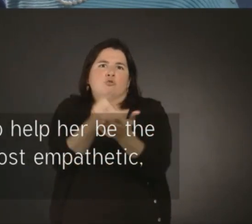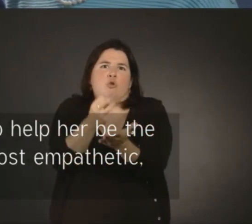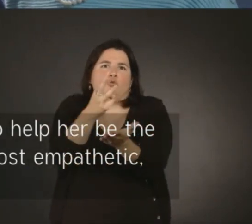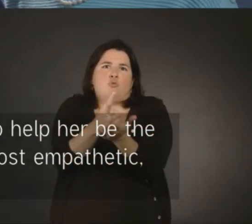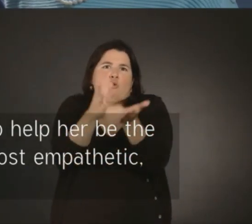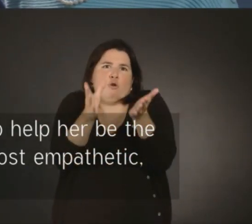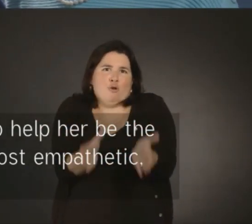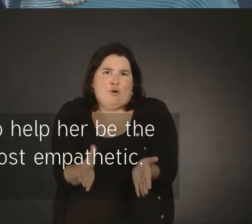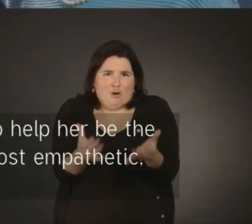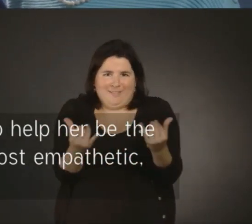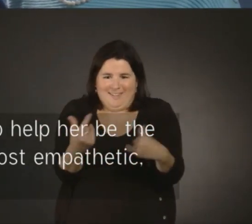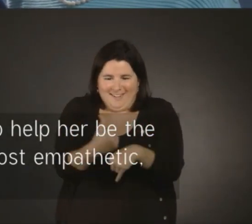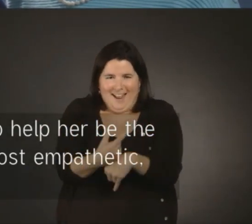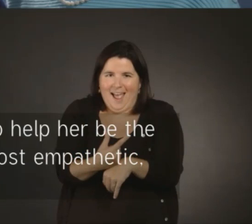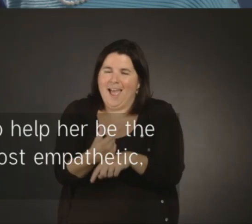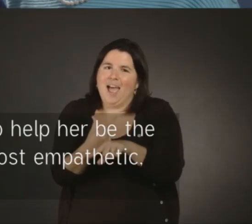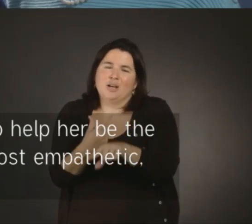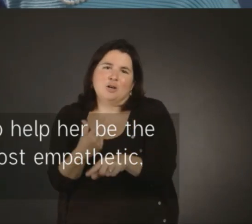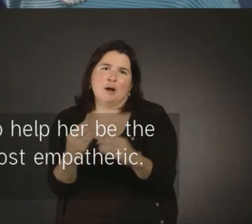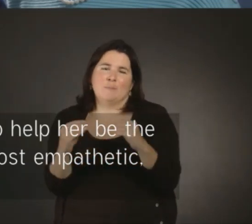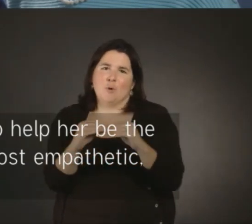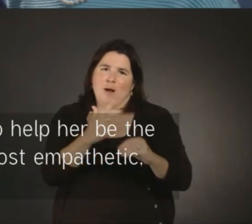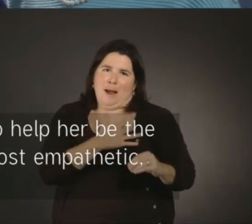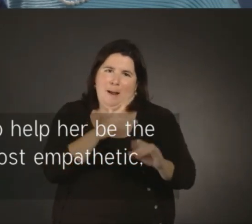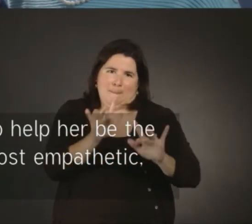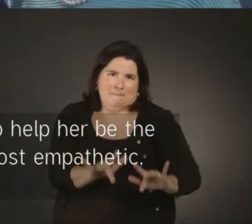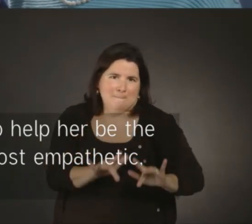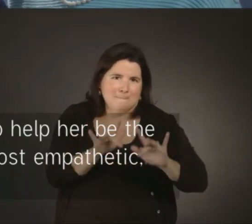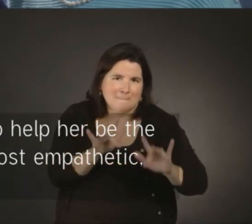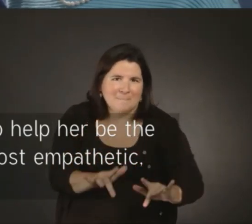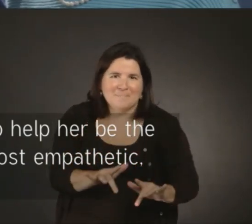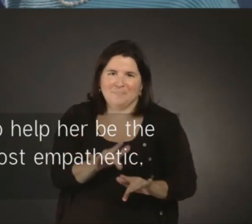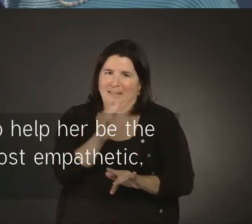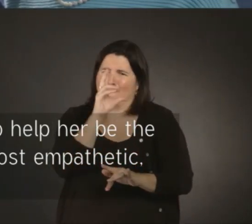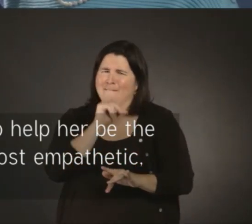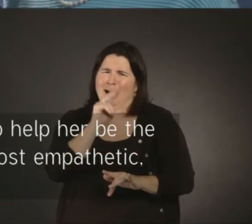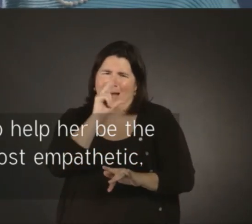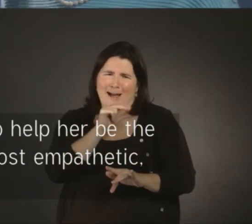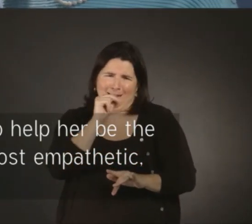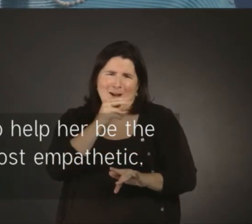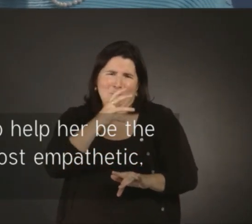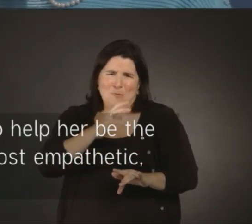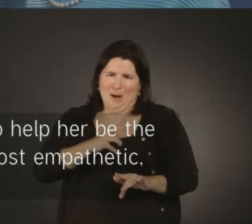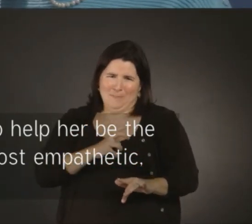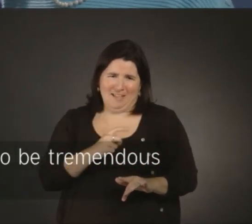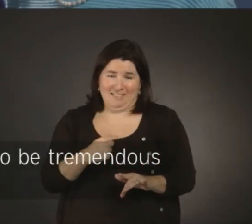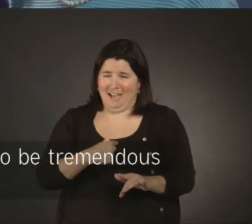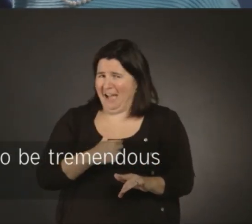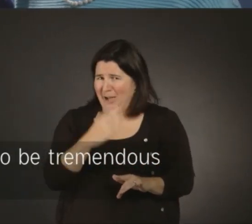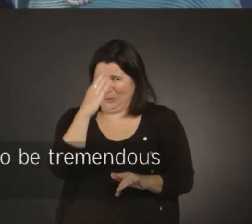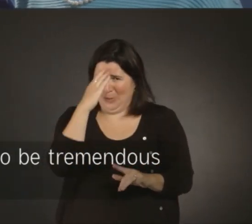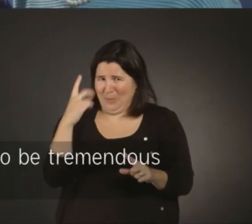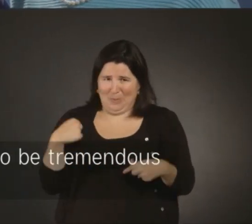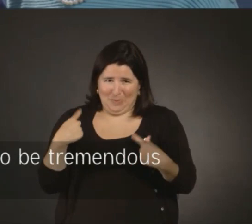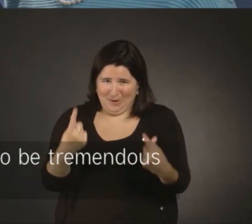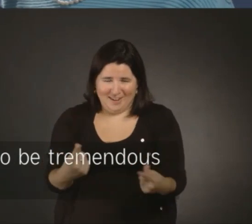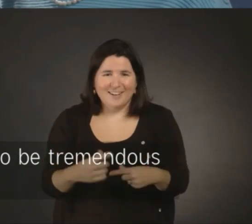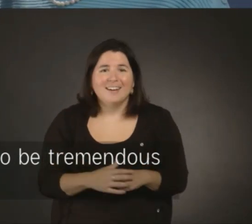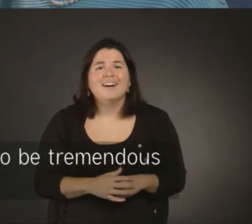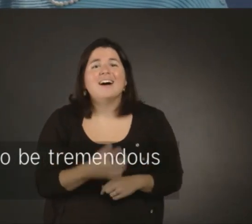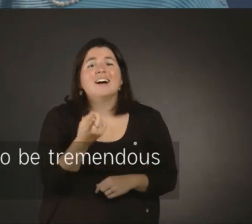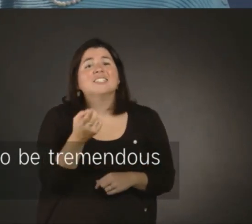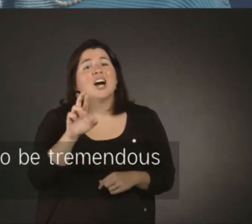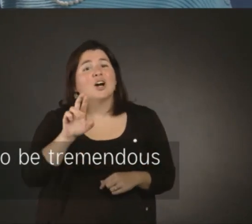empathetic, humorous young ladies that I'm aware of. Dr.